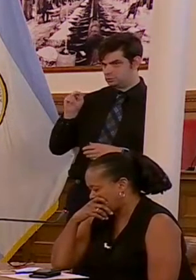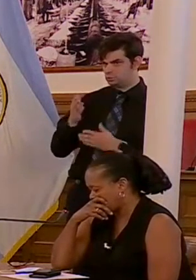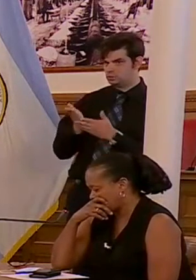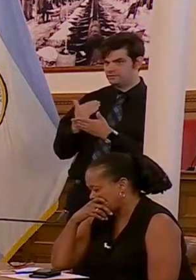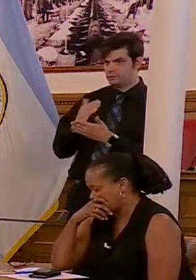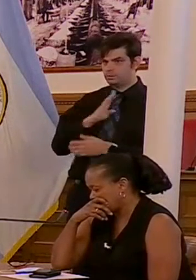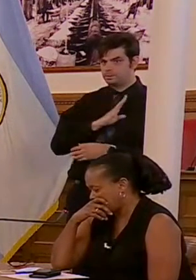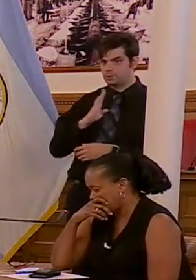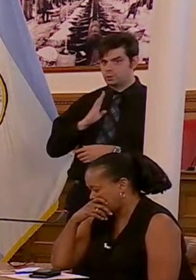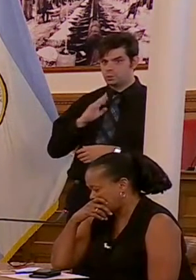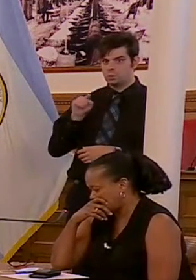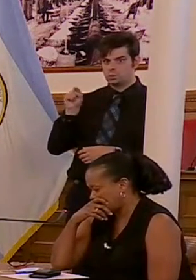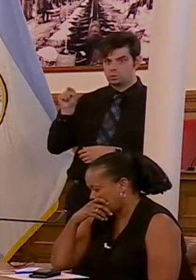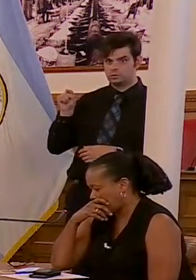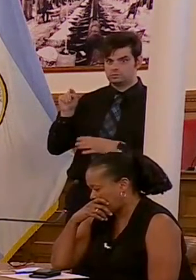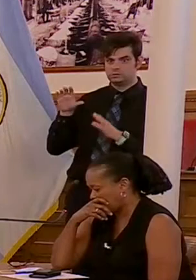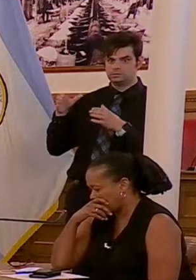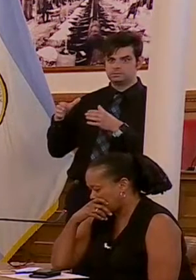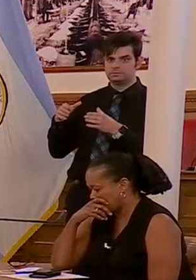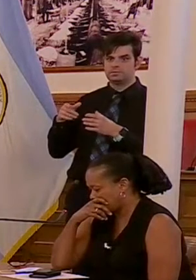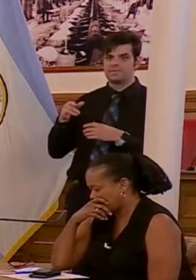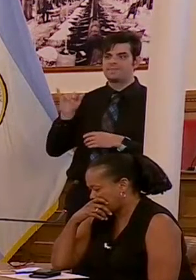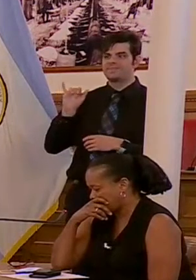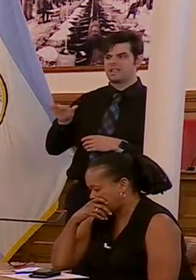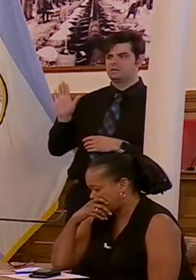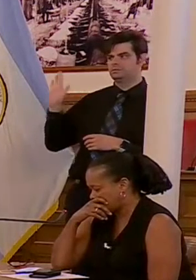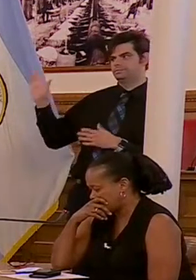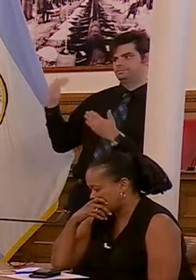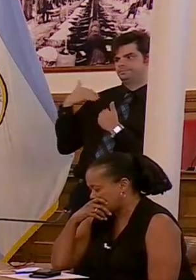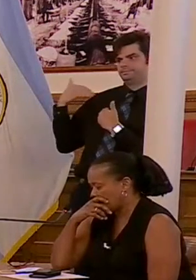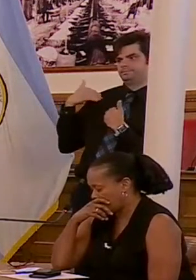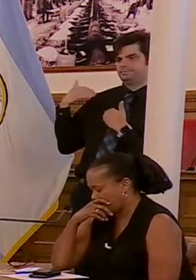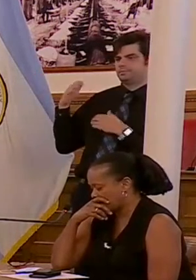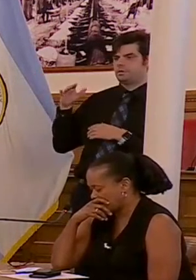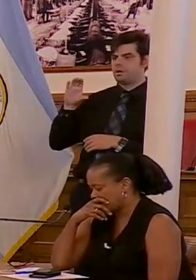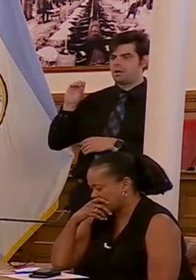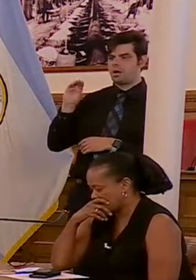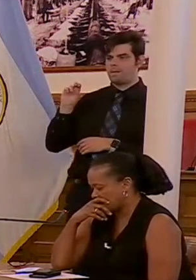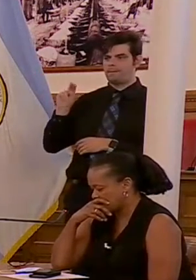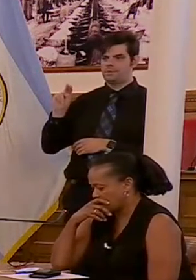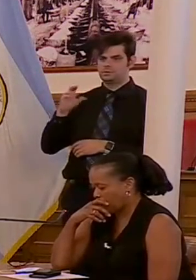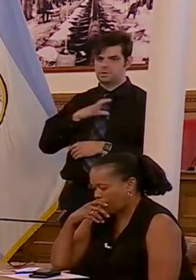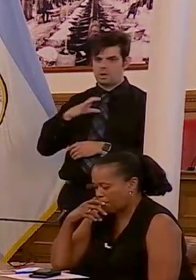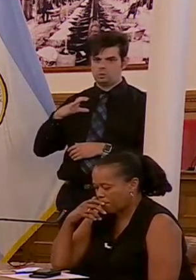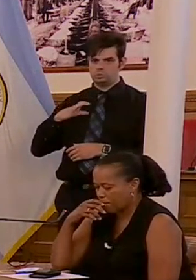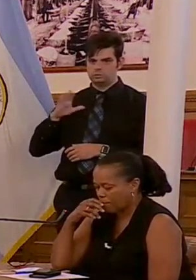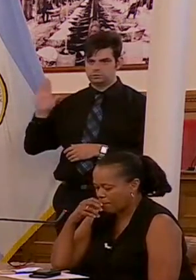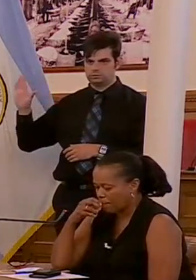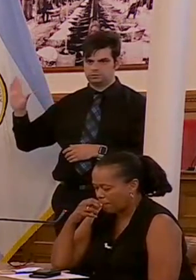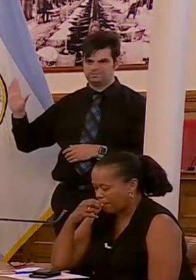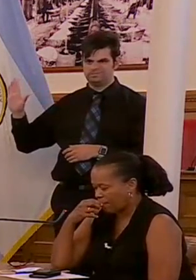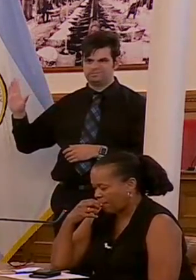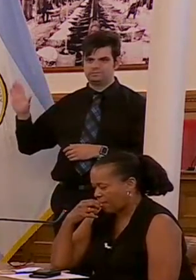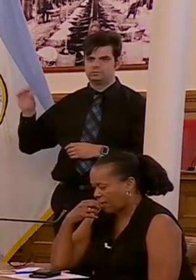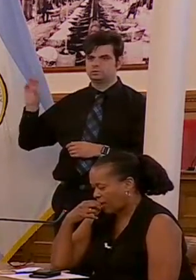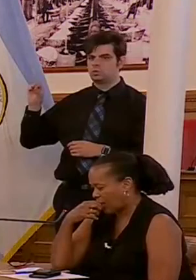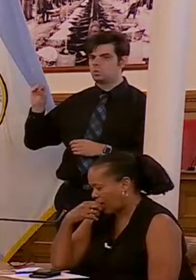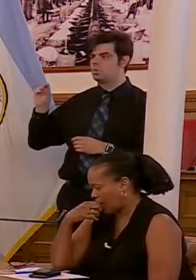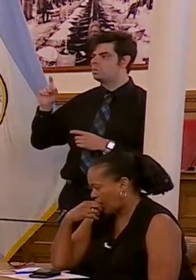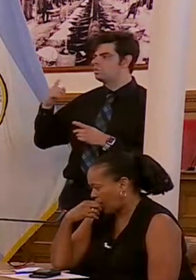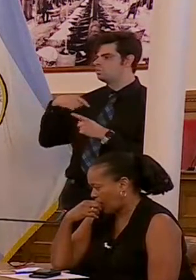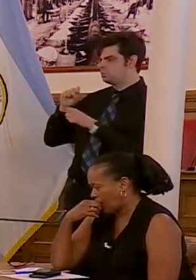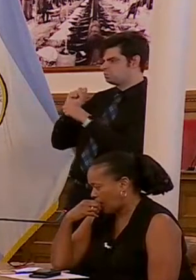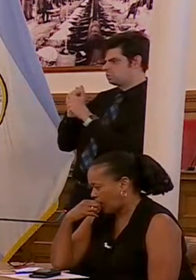legislation. That being said, I just want to make a few things clear about our approach to the CRB. We welcome the